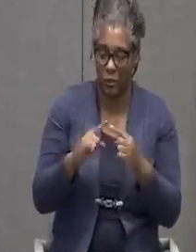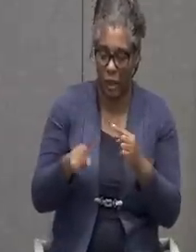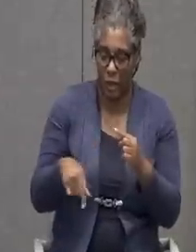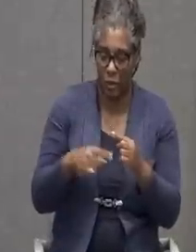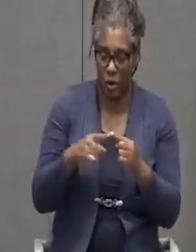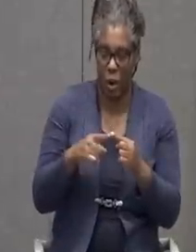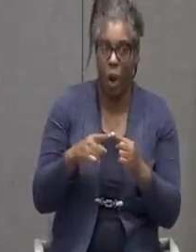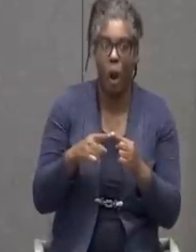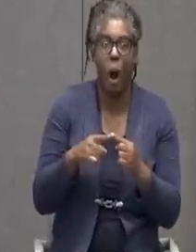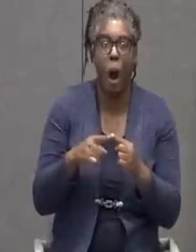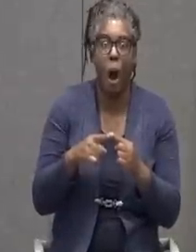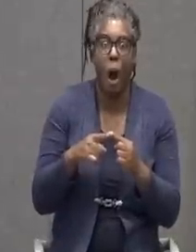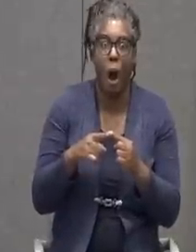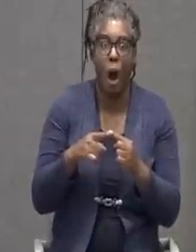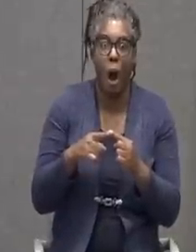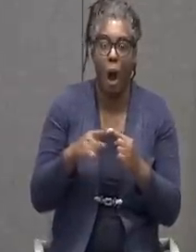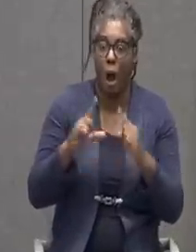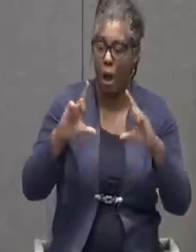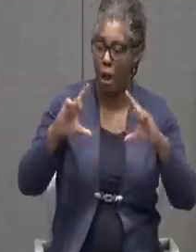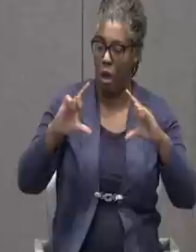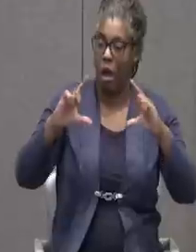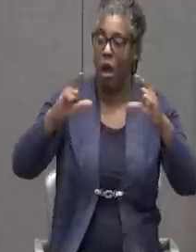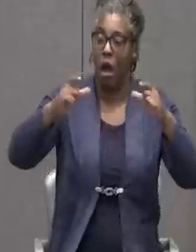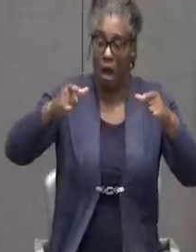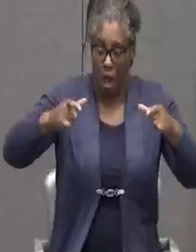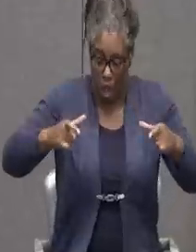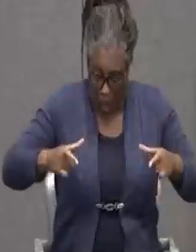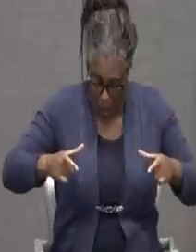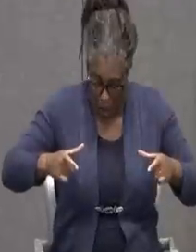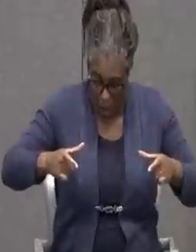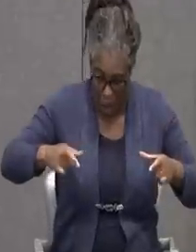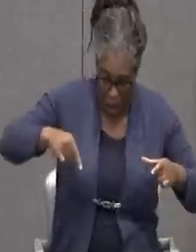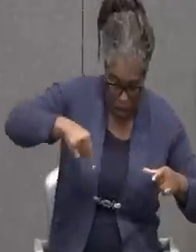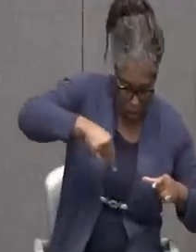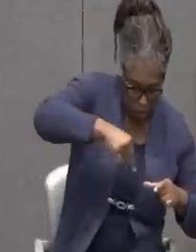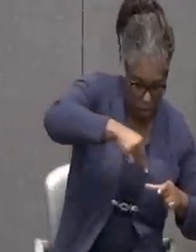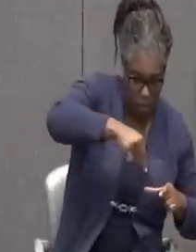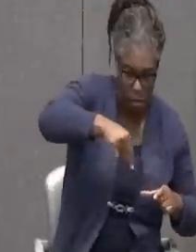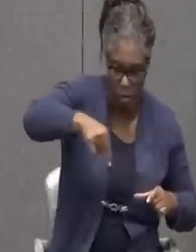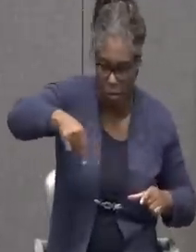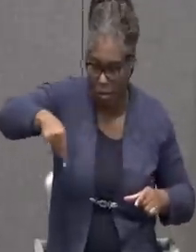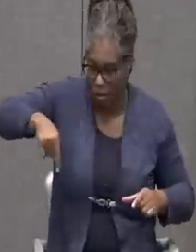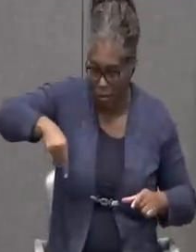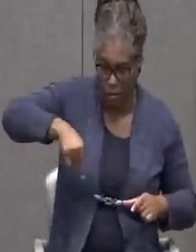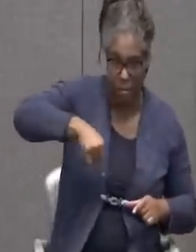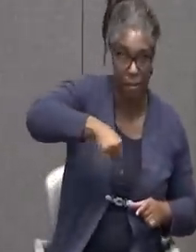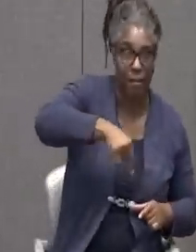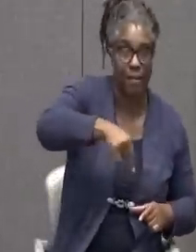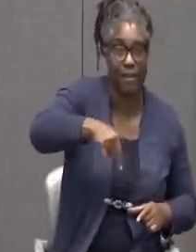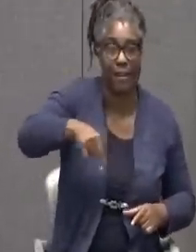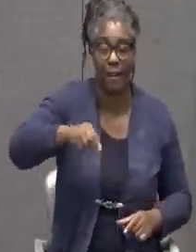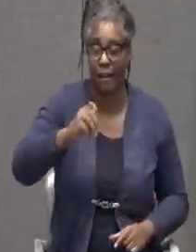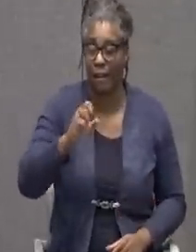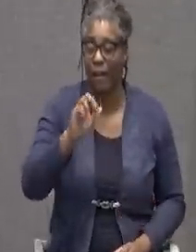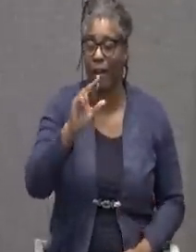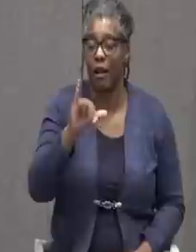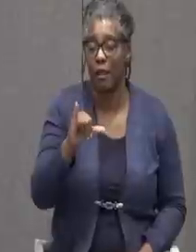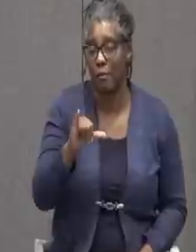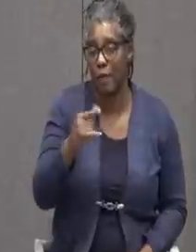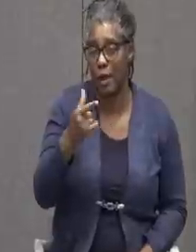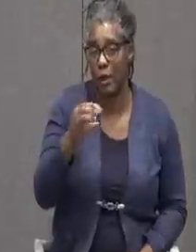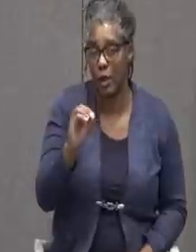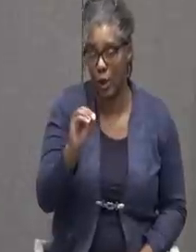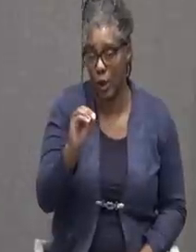merry-go-rounds. Merry-go-rounds are round. Oh, you know what's even cooler than a merry-go-round now? A